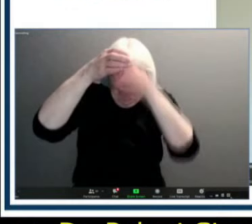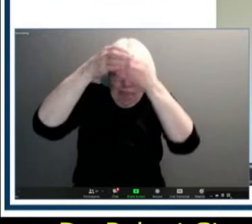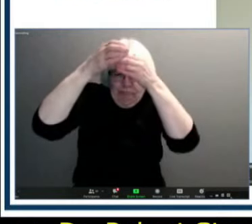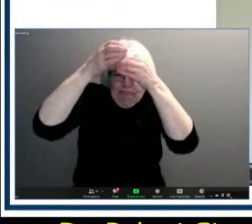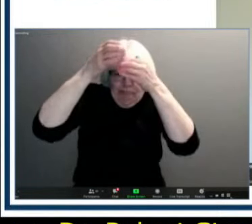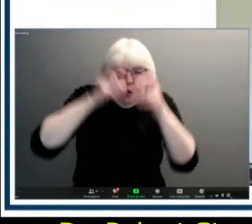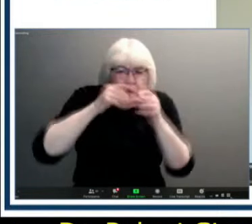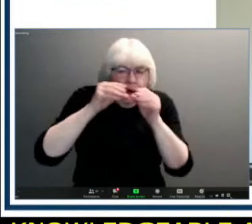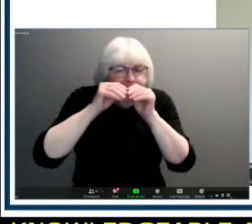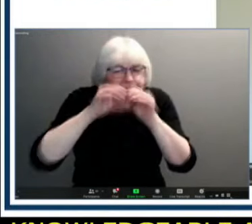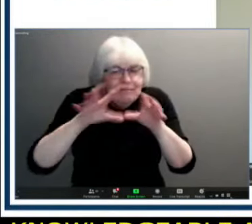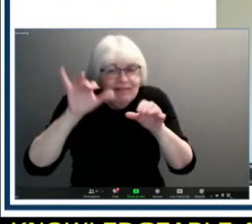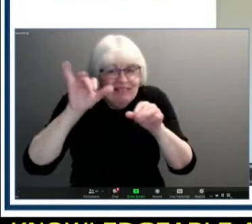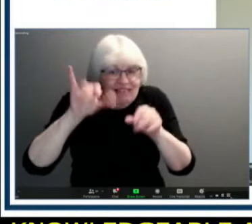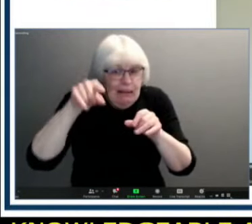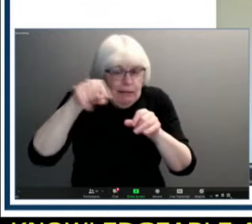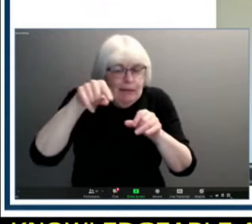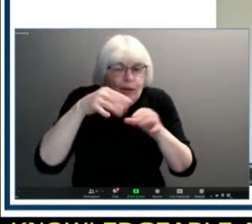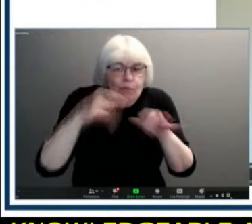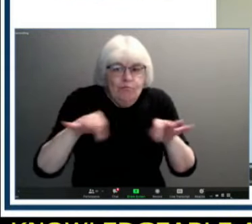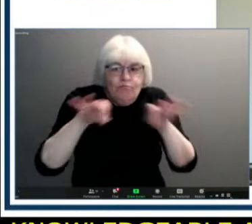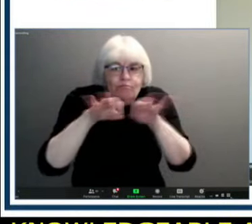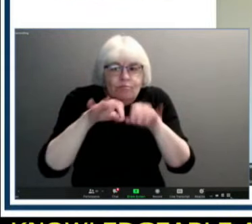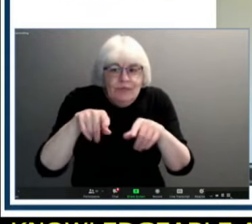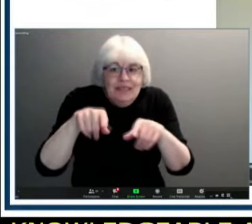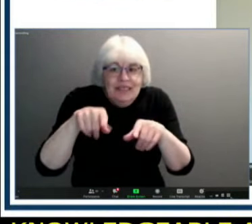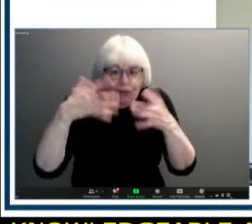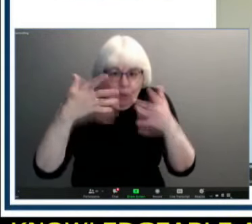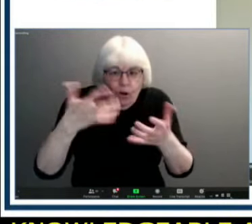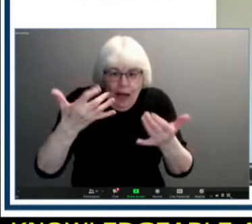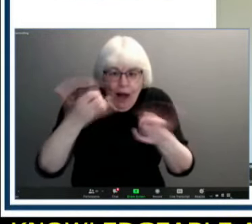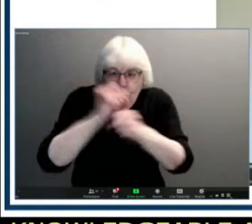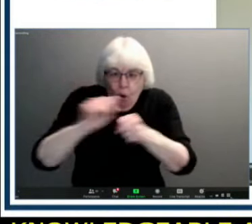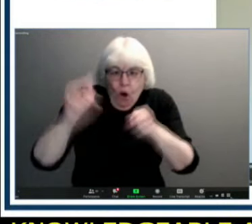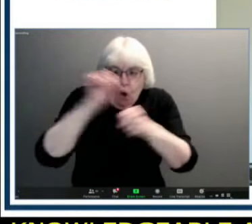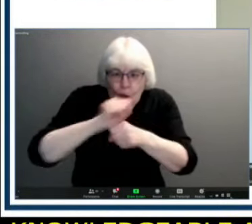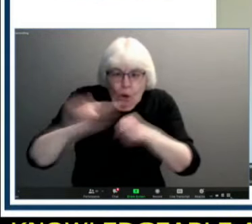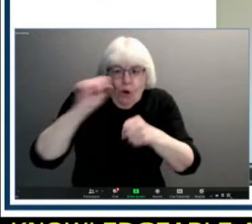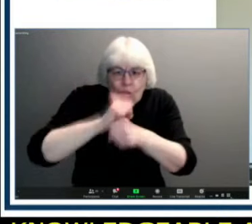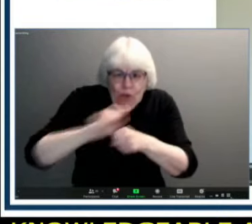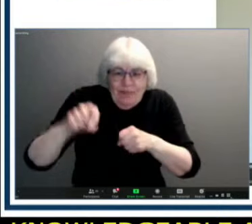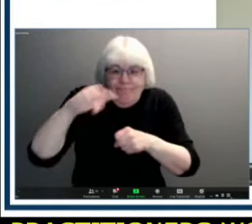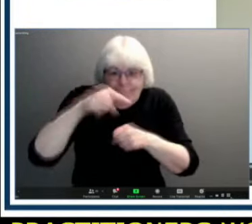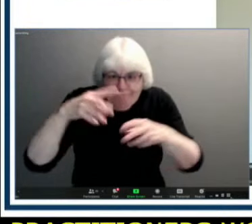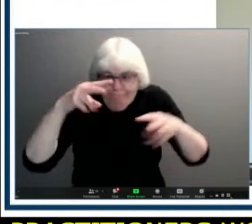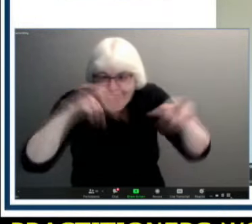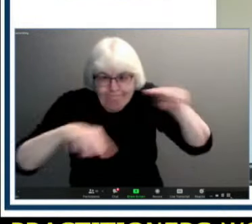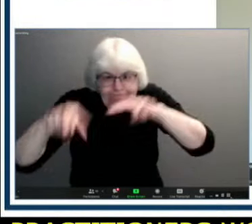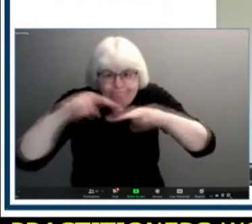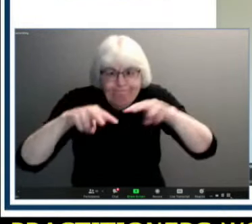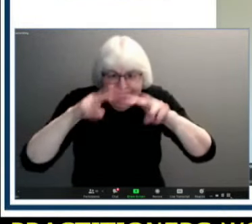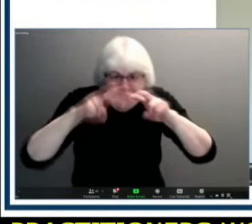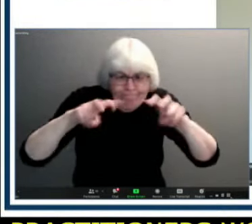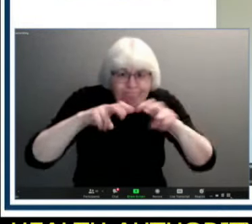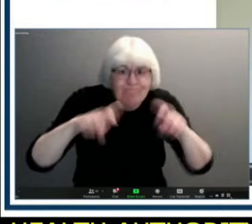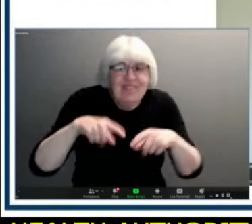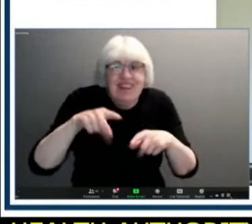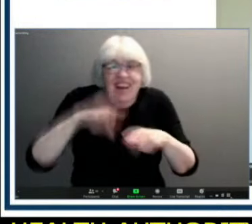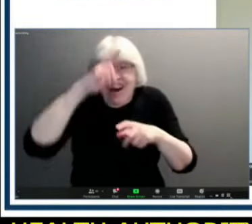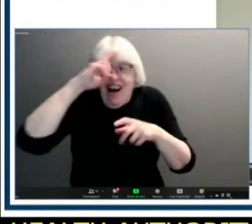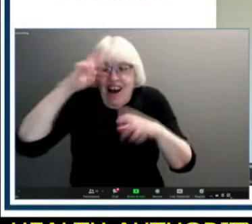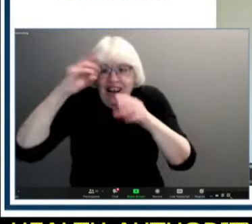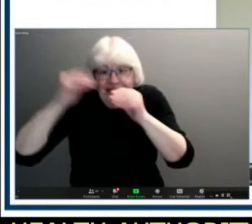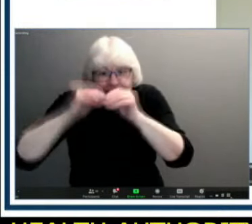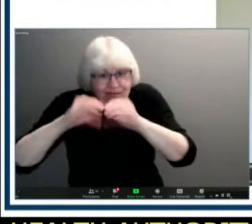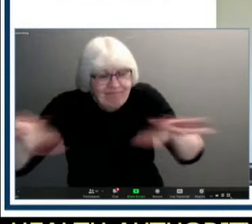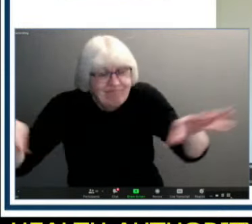they already are actively working at that and the other hospital outbreak as well, to put up